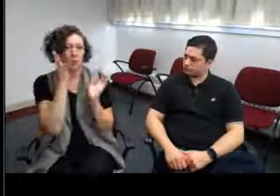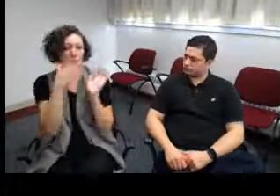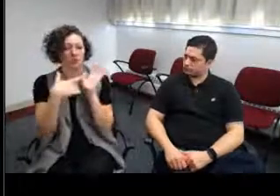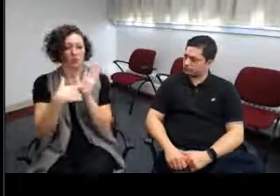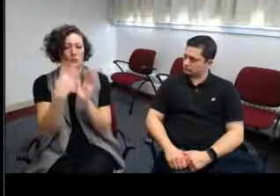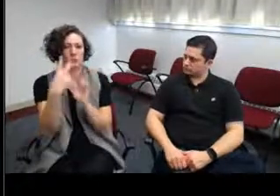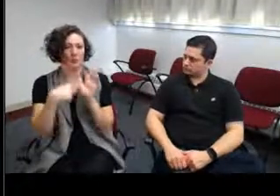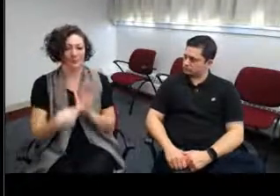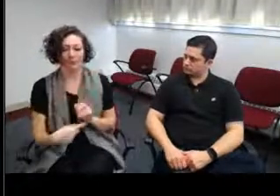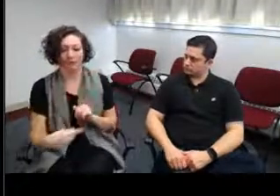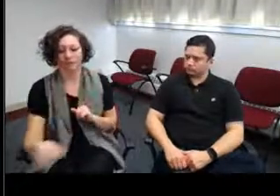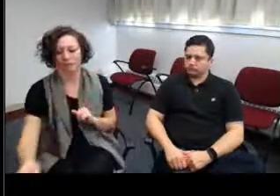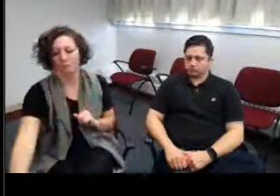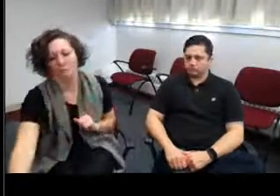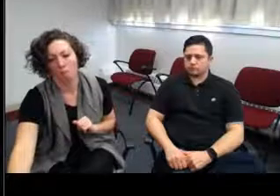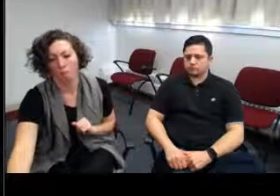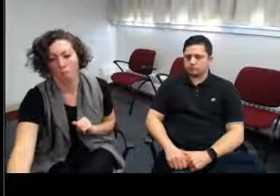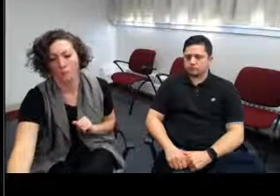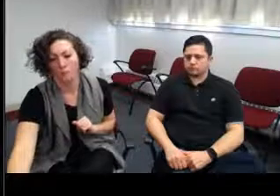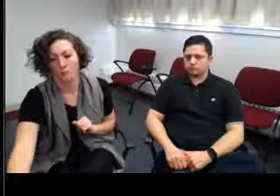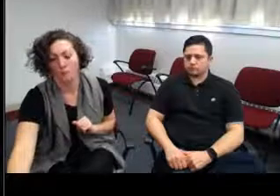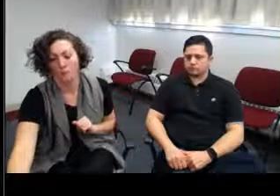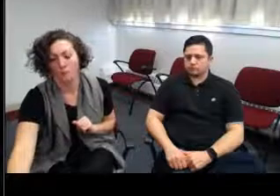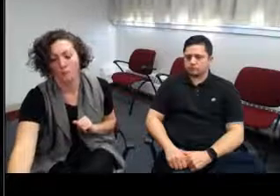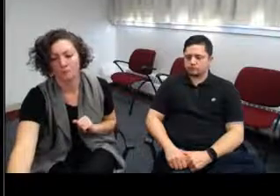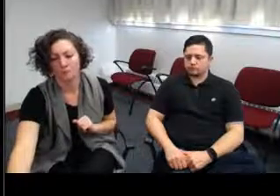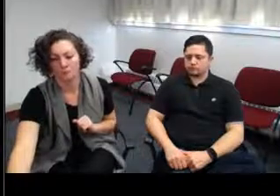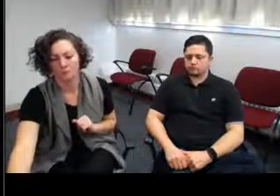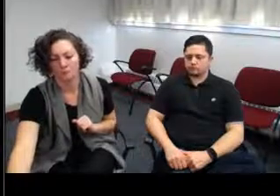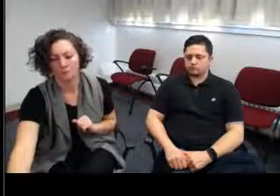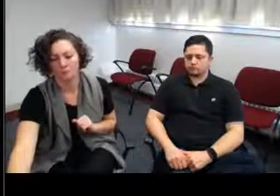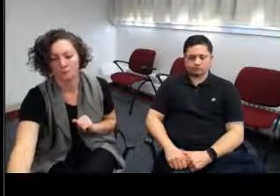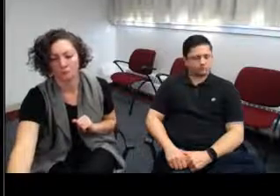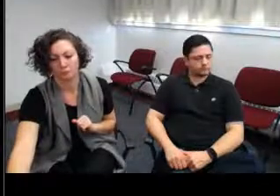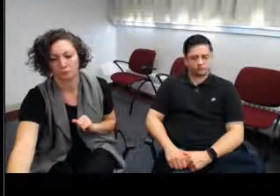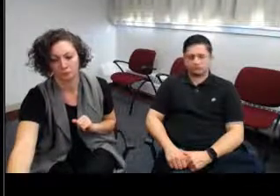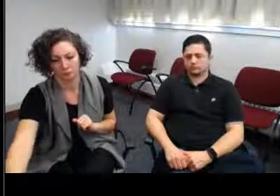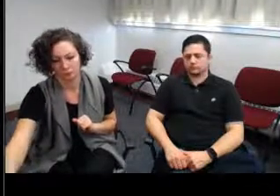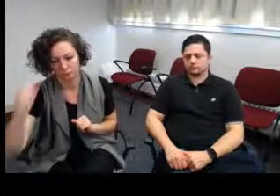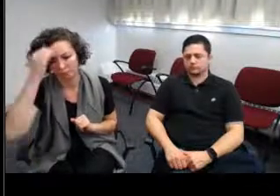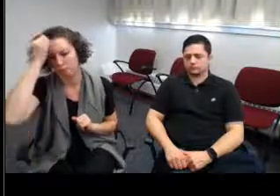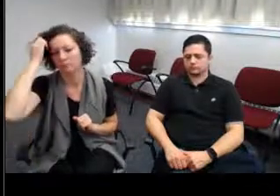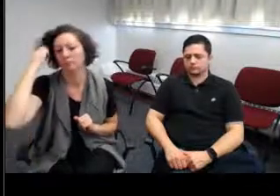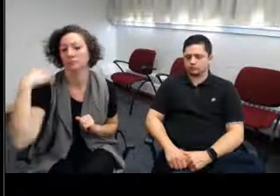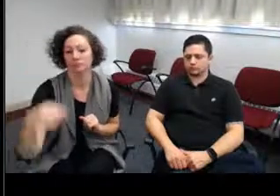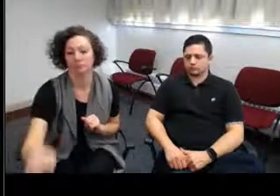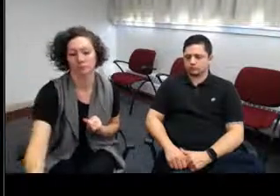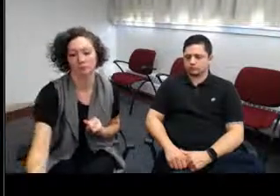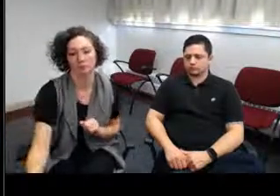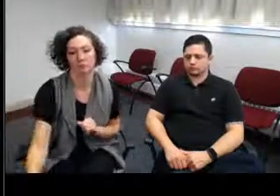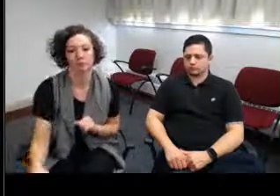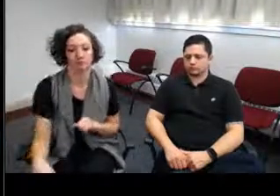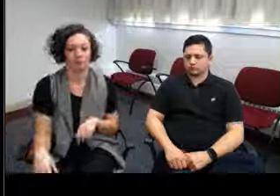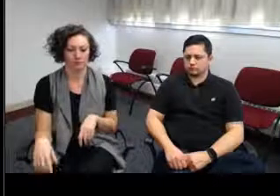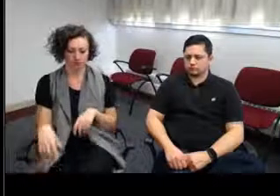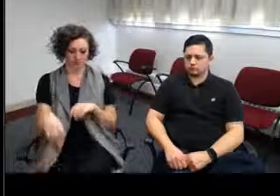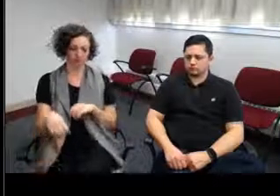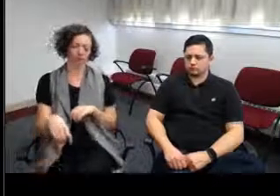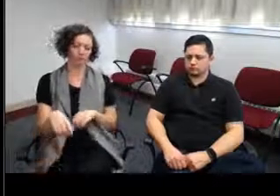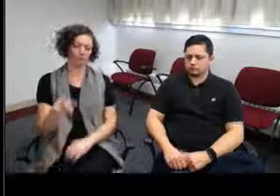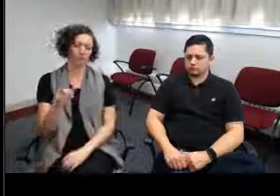recorded work is how the deaf community passes down their culture and their heritage. And so it's a natural part of their community, and